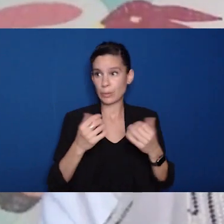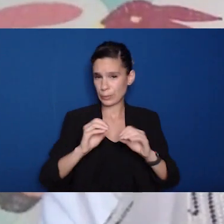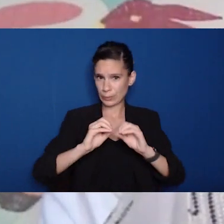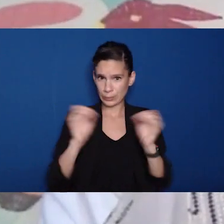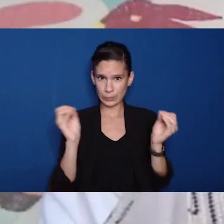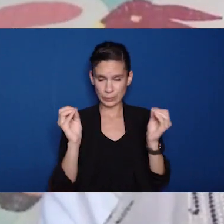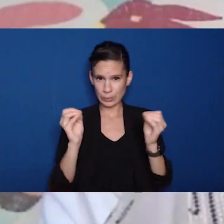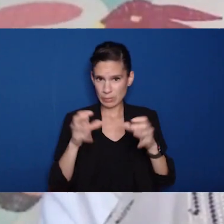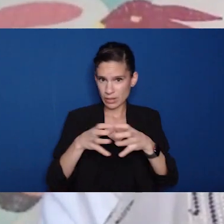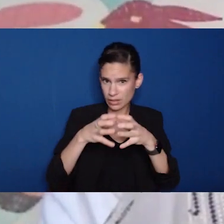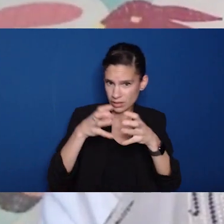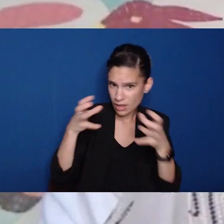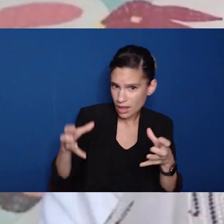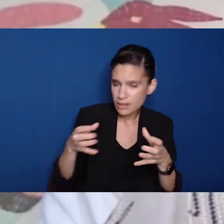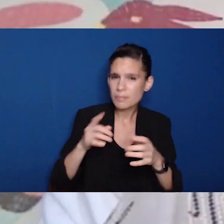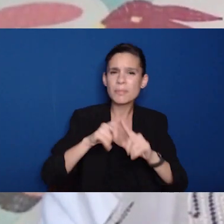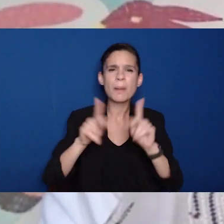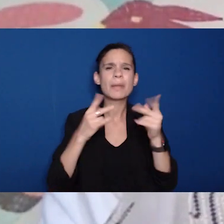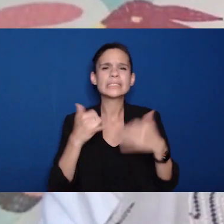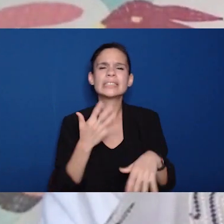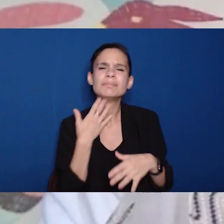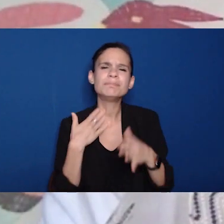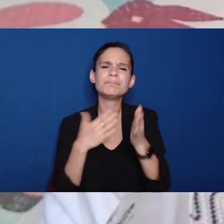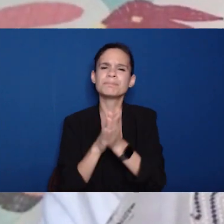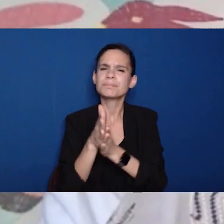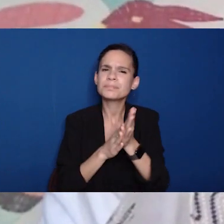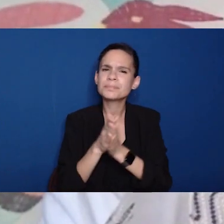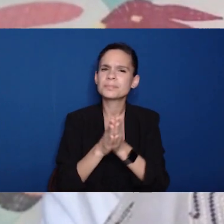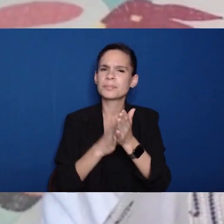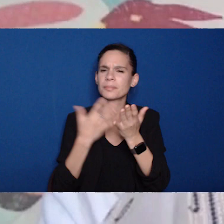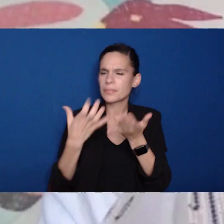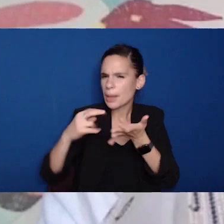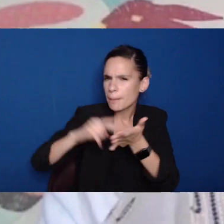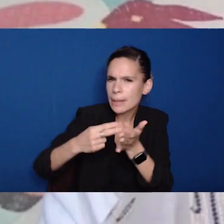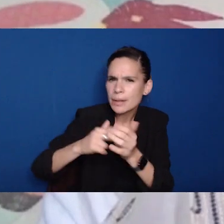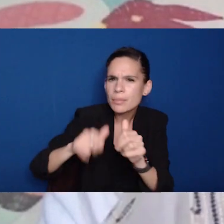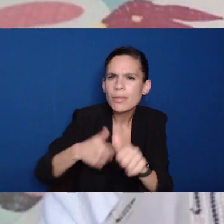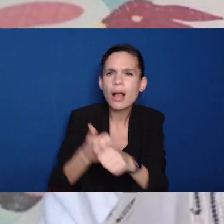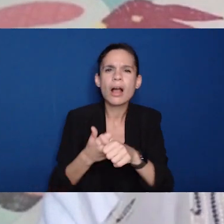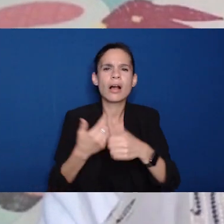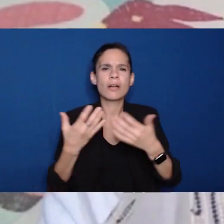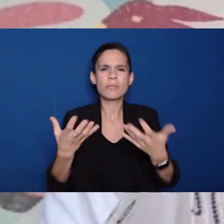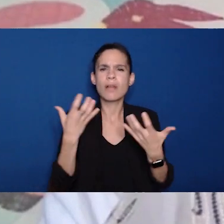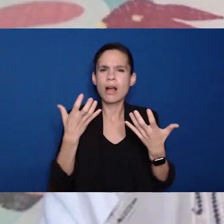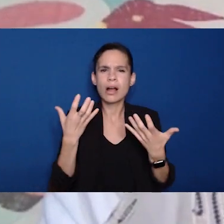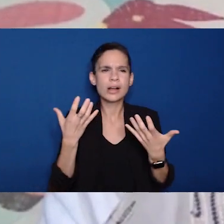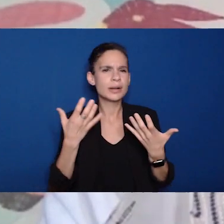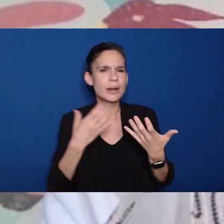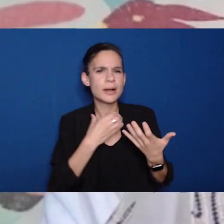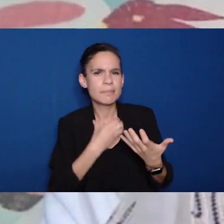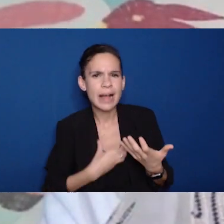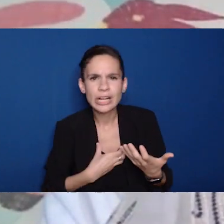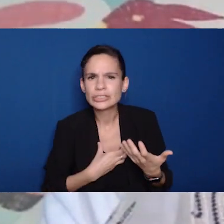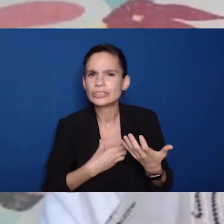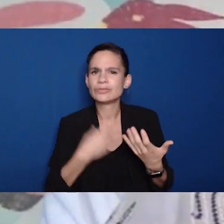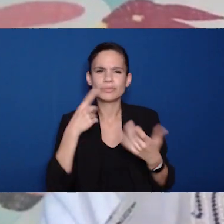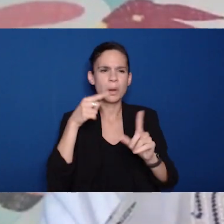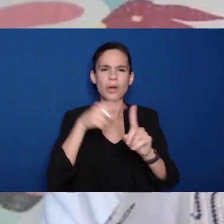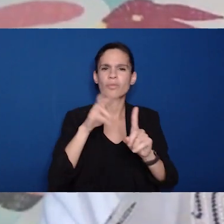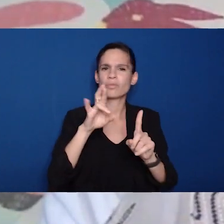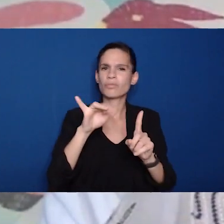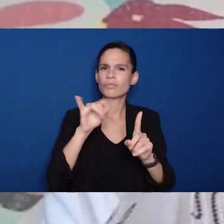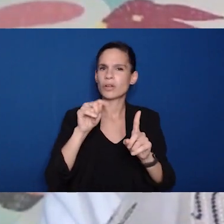as big today, but there is still a thirst for community, for meaning, and I believe for some form